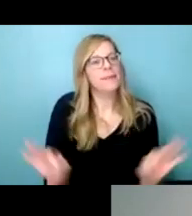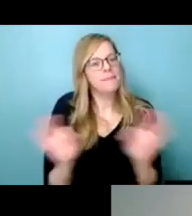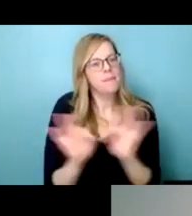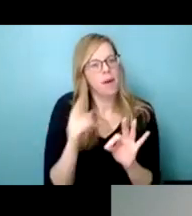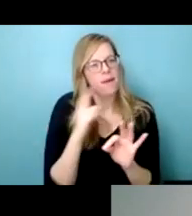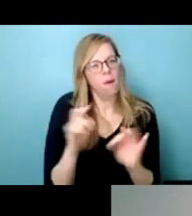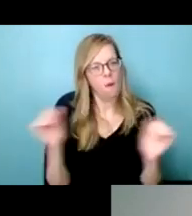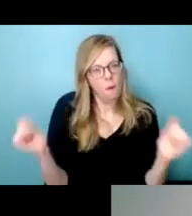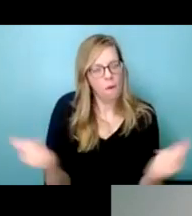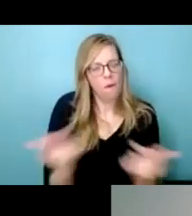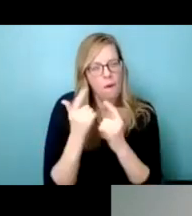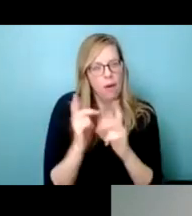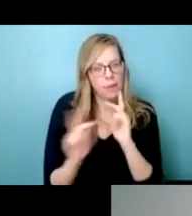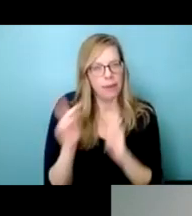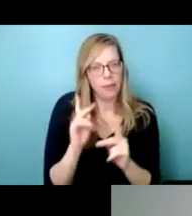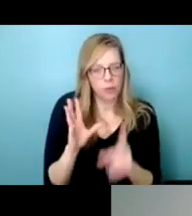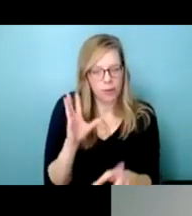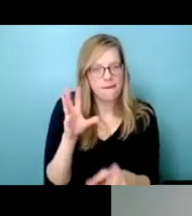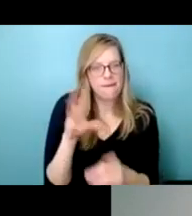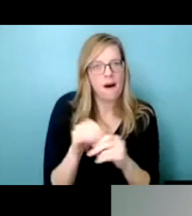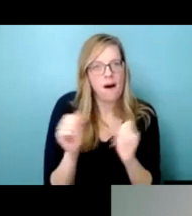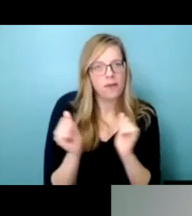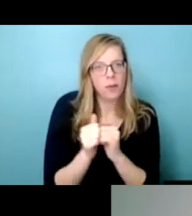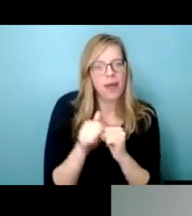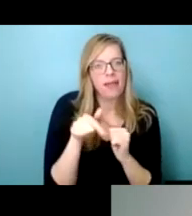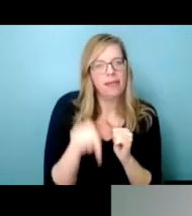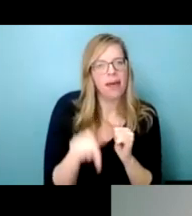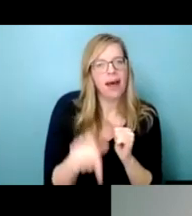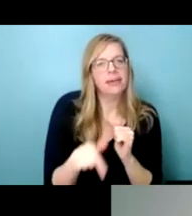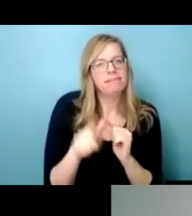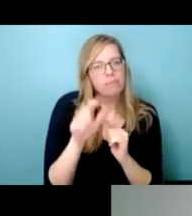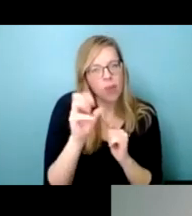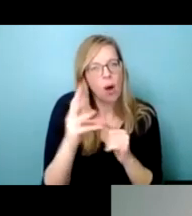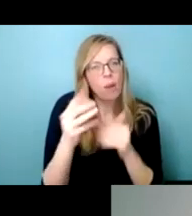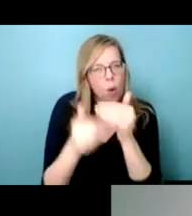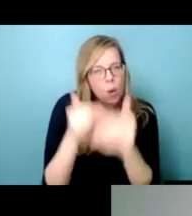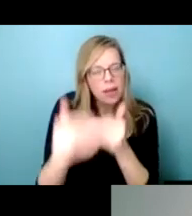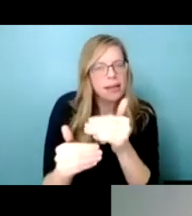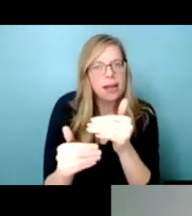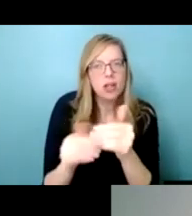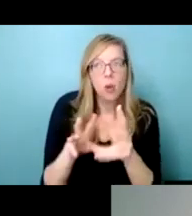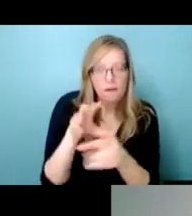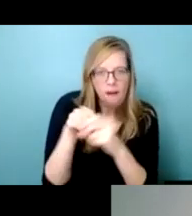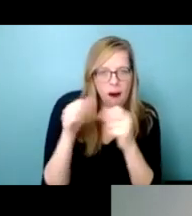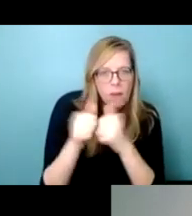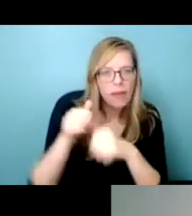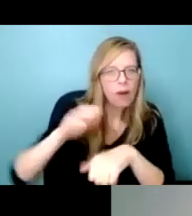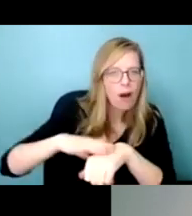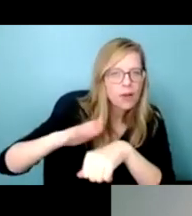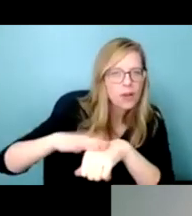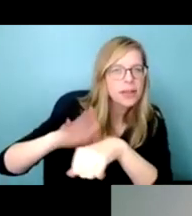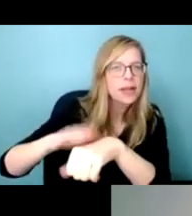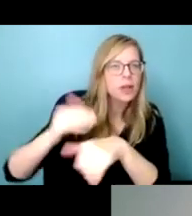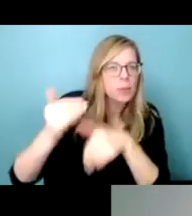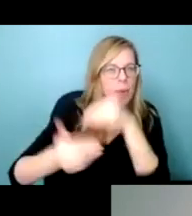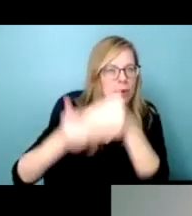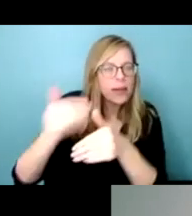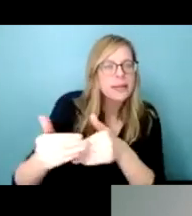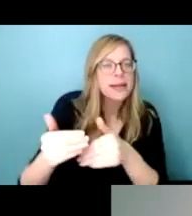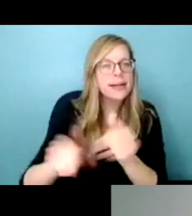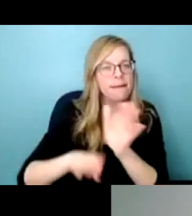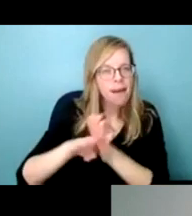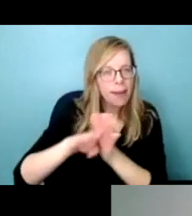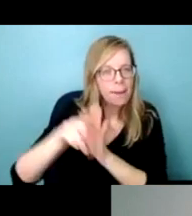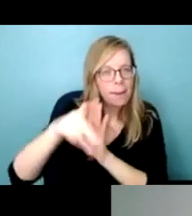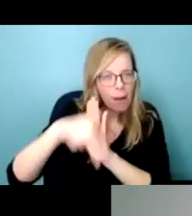in the legislative process. It's important to attend consultation exercises and develop a policy that